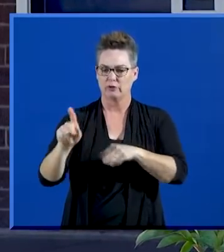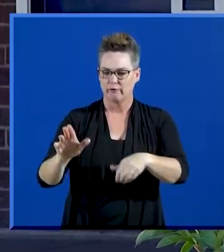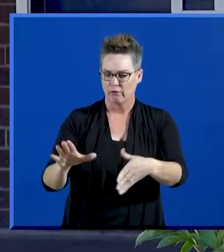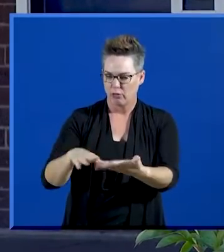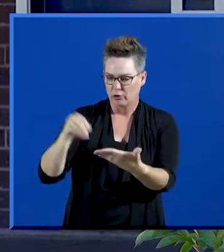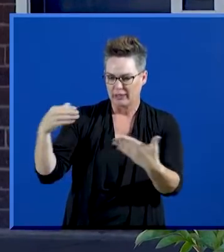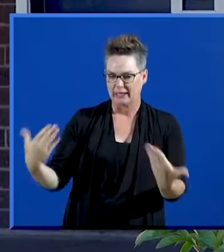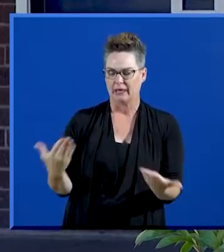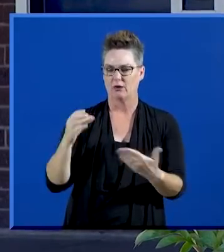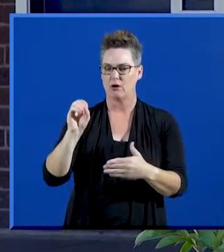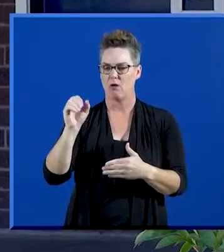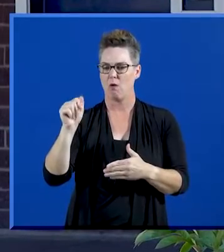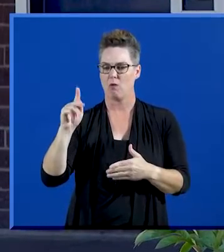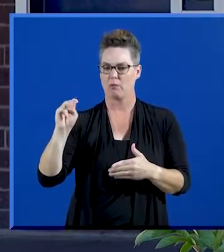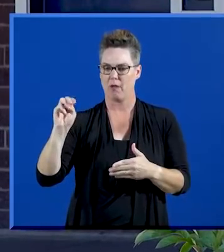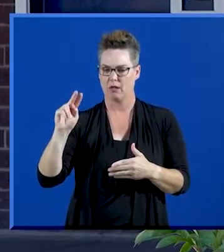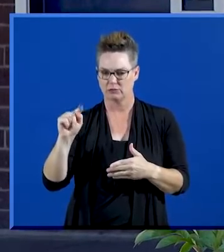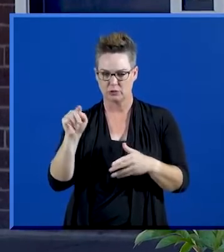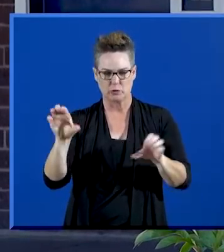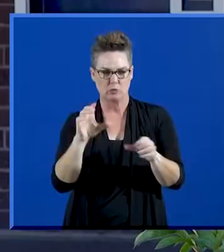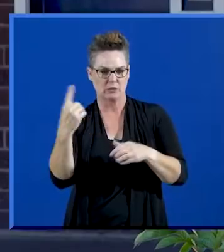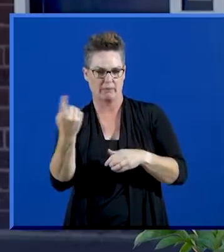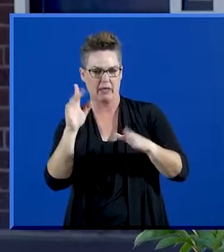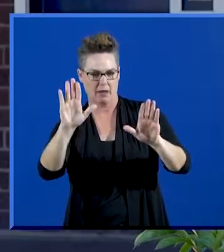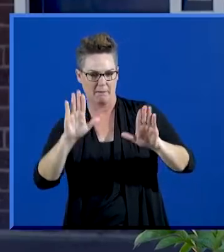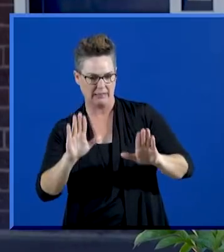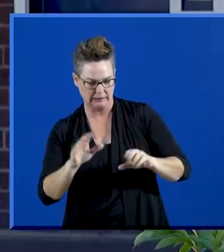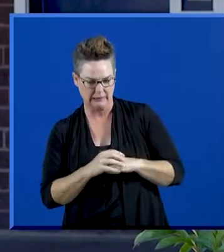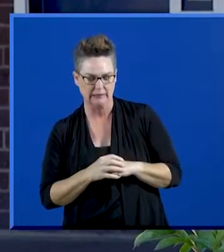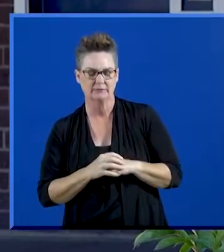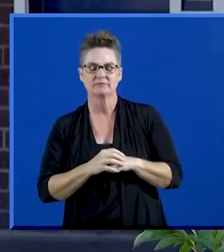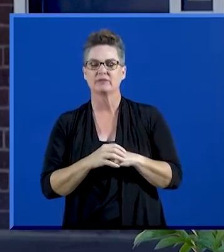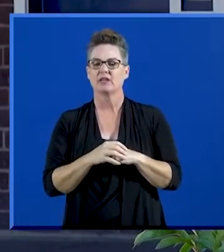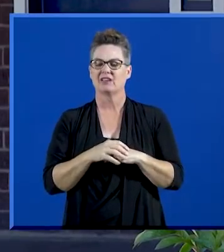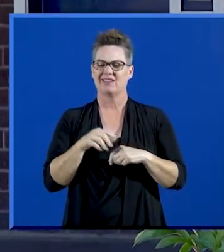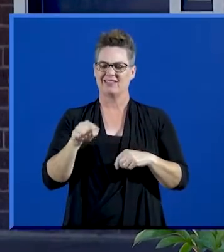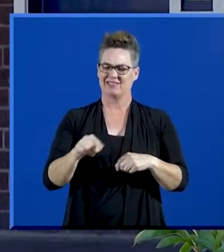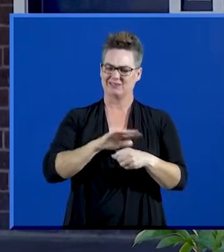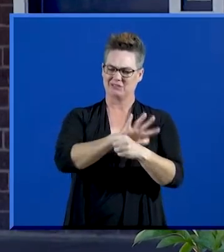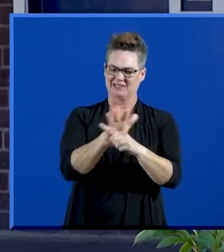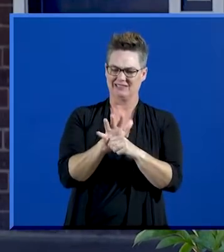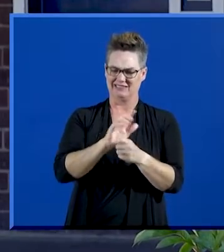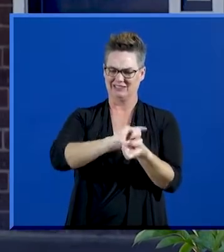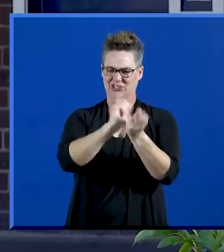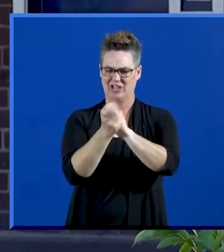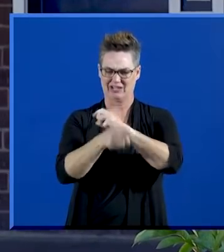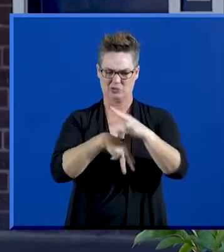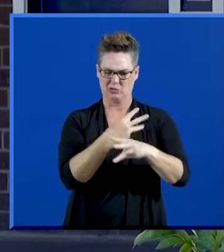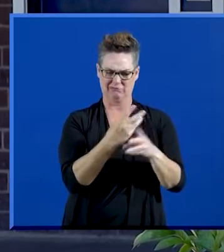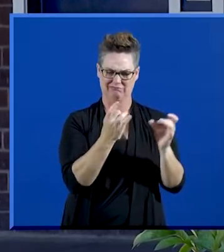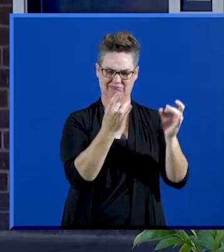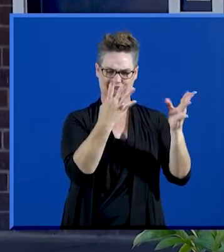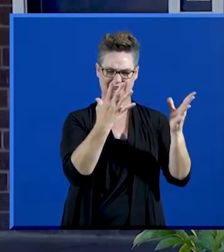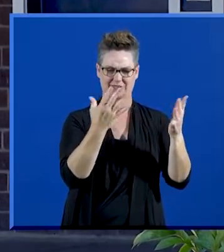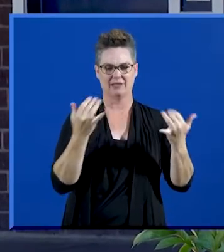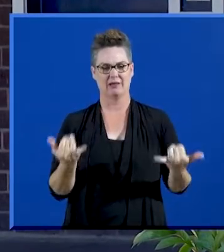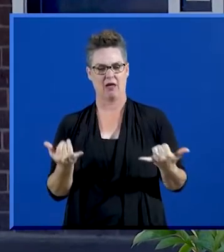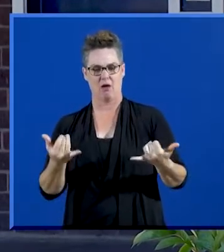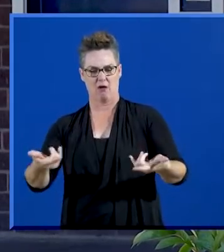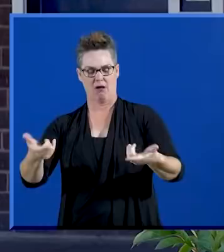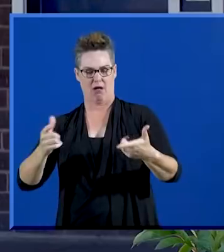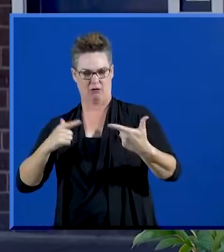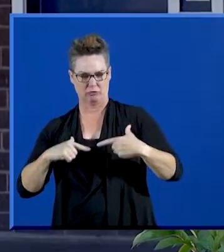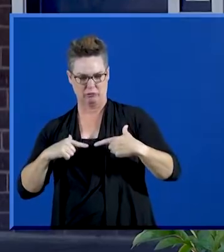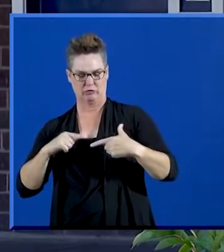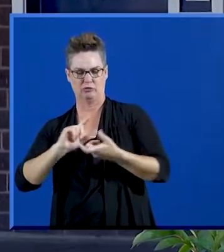will use the skills you have learned here at Oakmont to do something amazing. This pandemic has changed the world for the worse. Now it's our turn